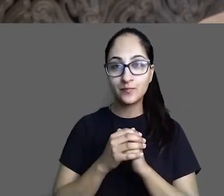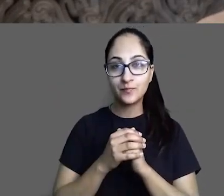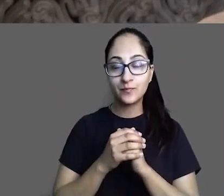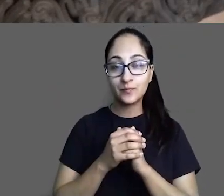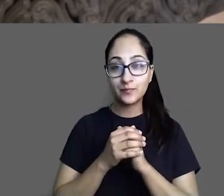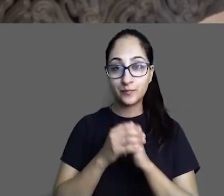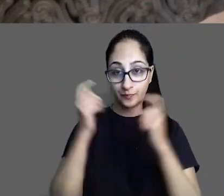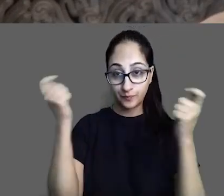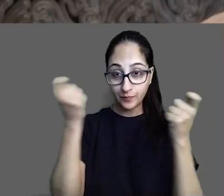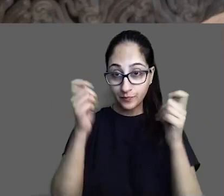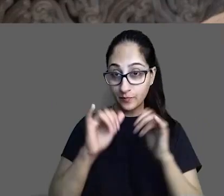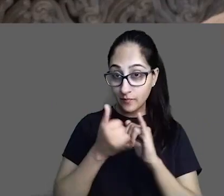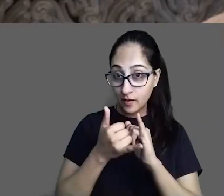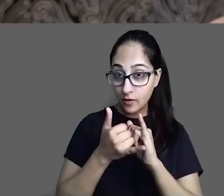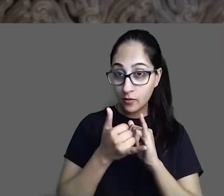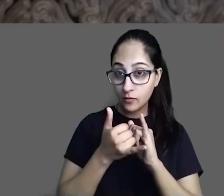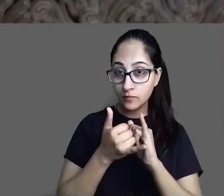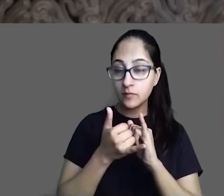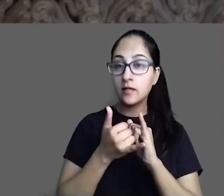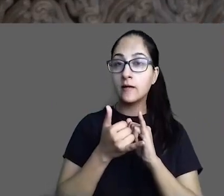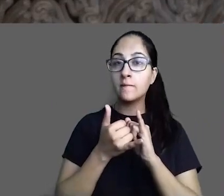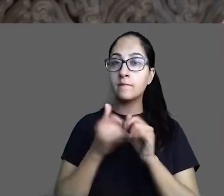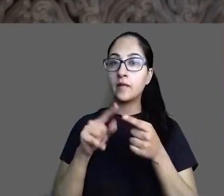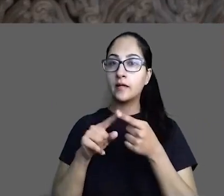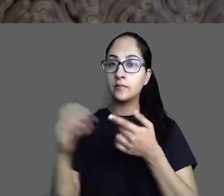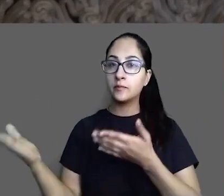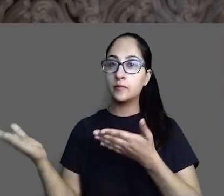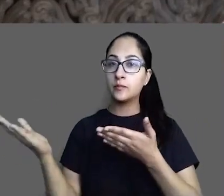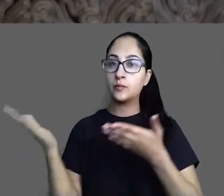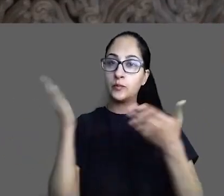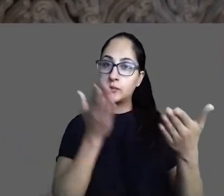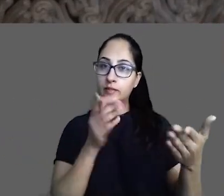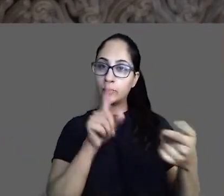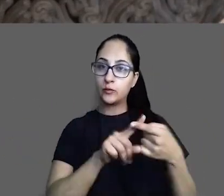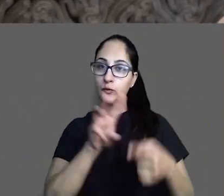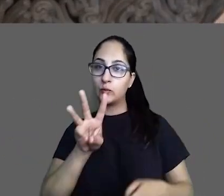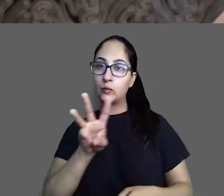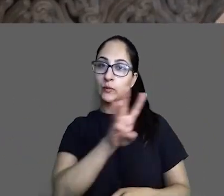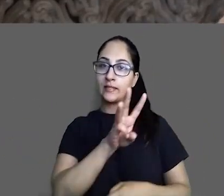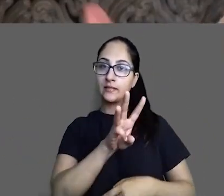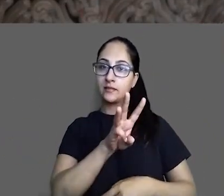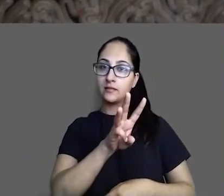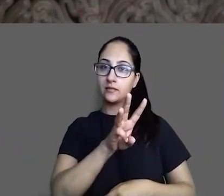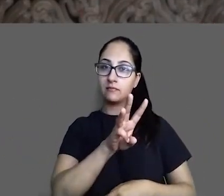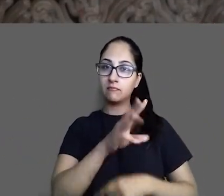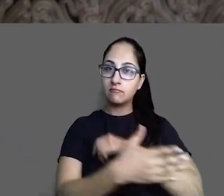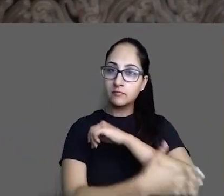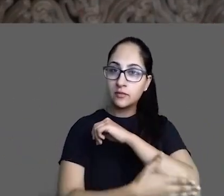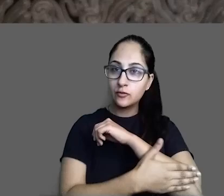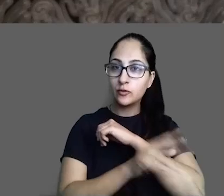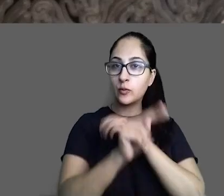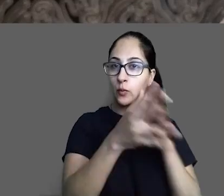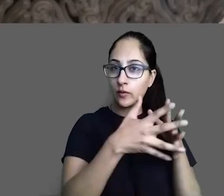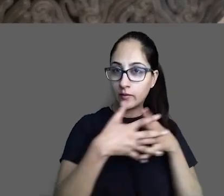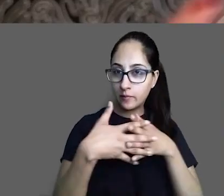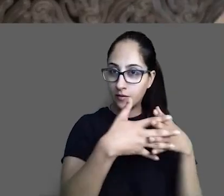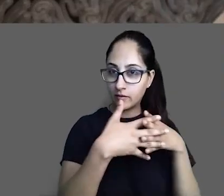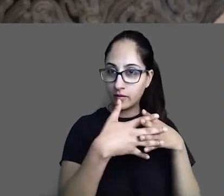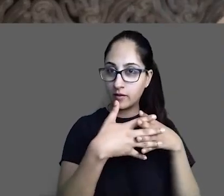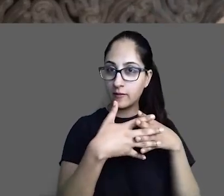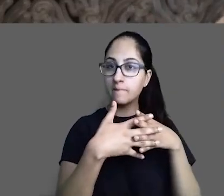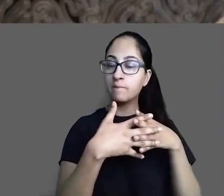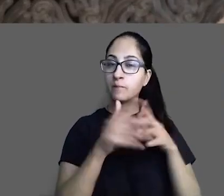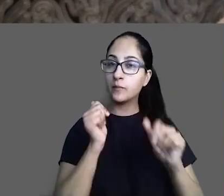creating. We tried celebrating it through putting it on stages in the West, because, you know, it's ironic that the